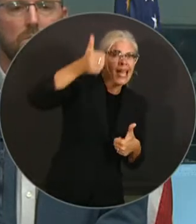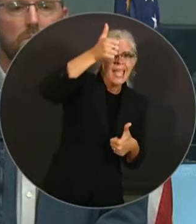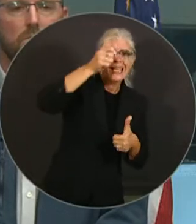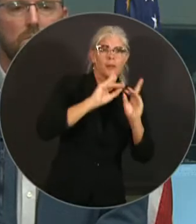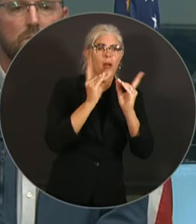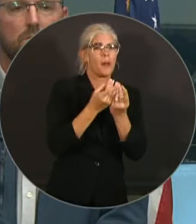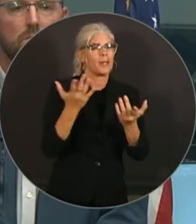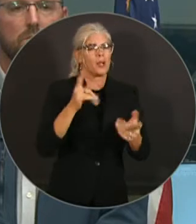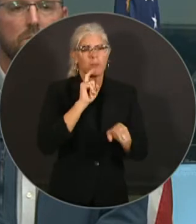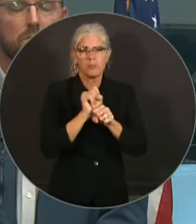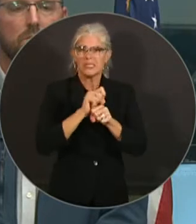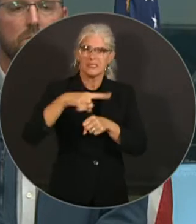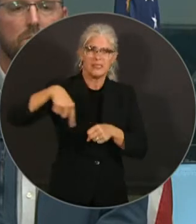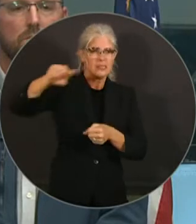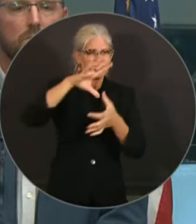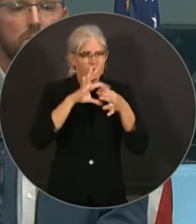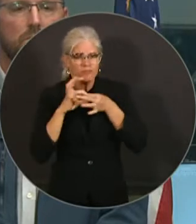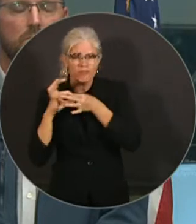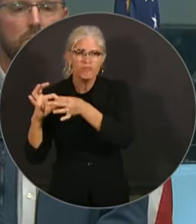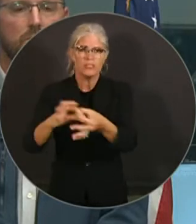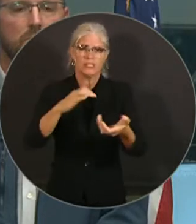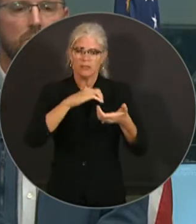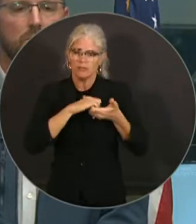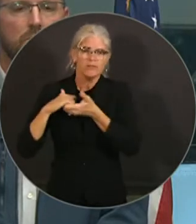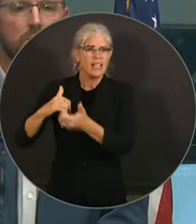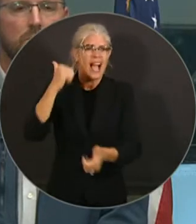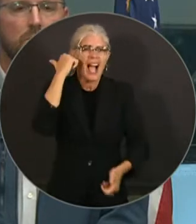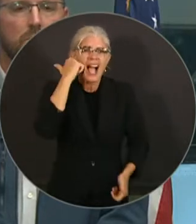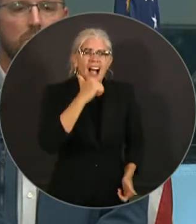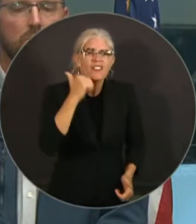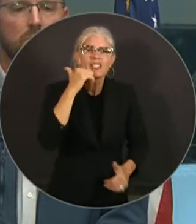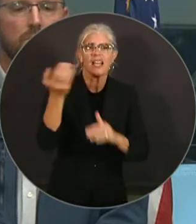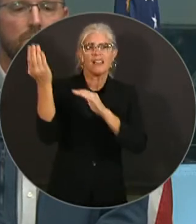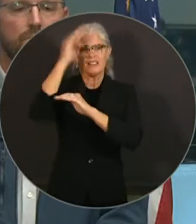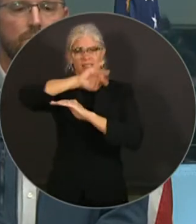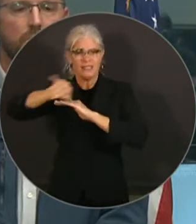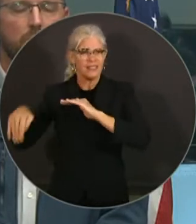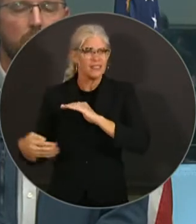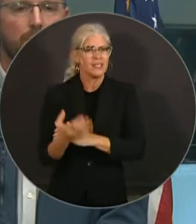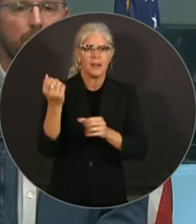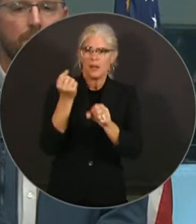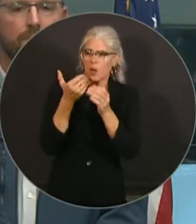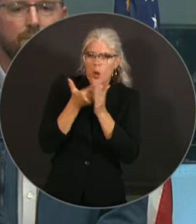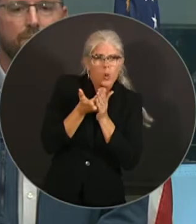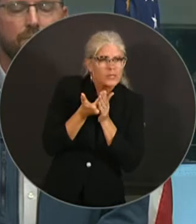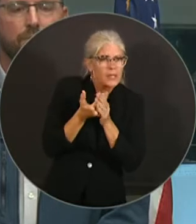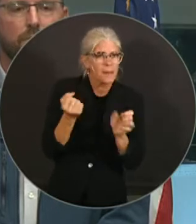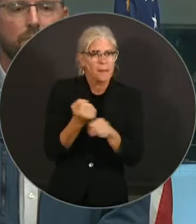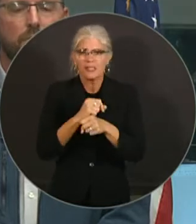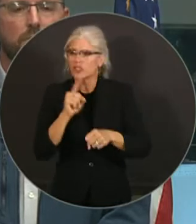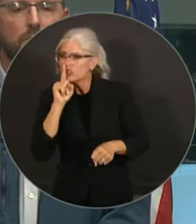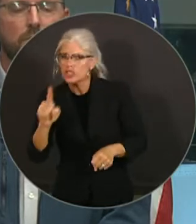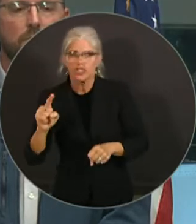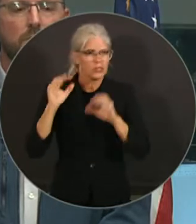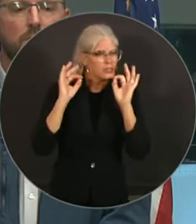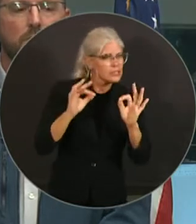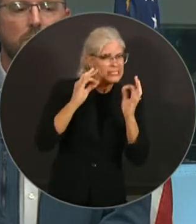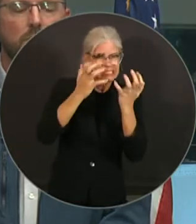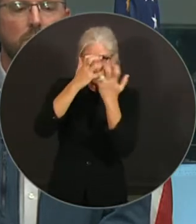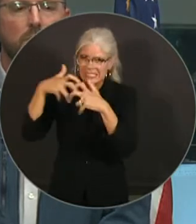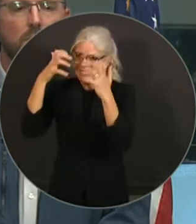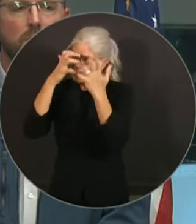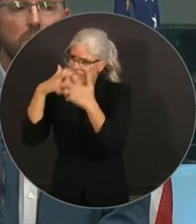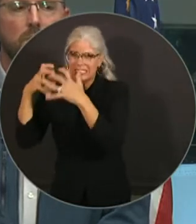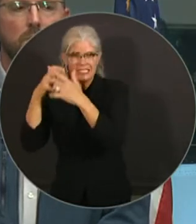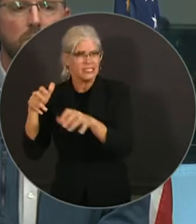together. We work day in and day out together during regular times, and we work even more closely here in the EOC to make sure that we keep everyone in Florida